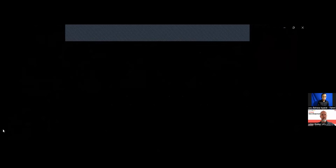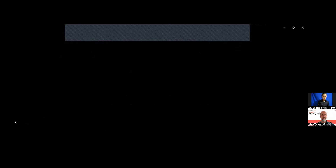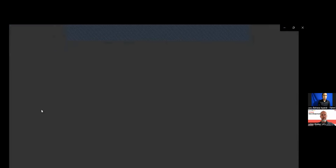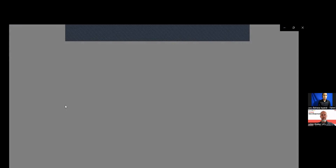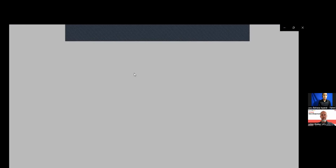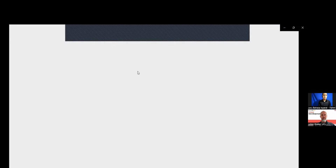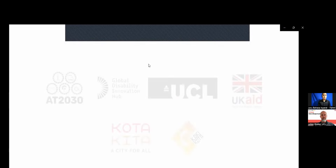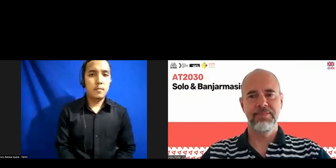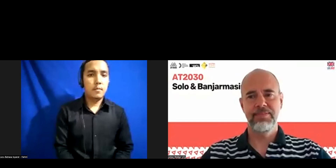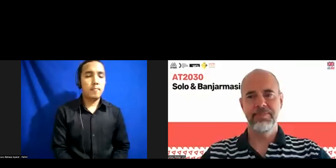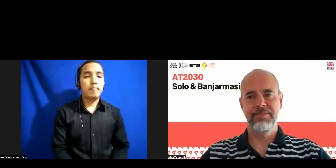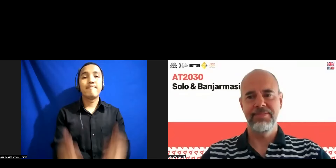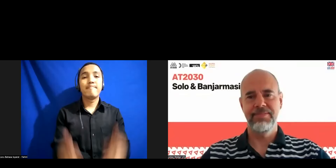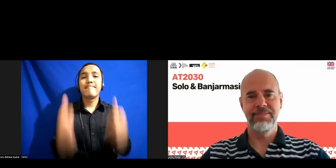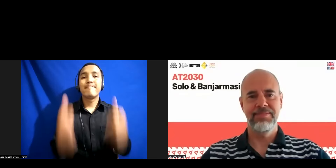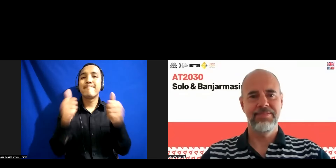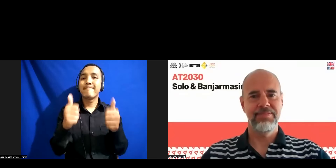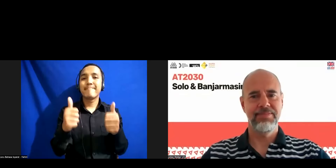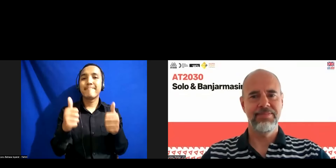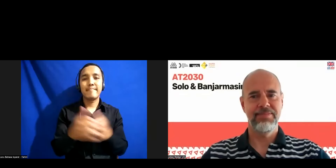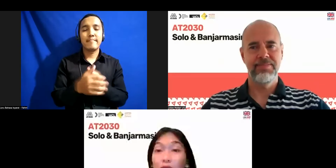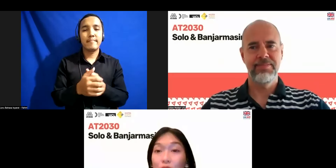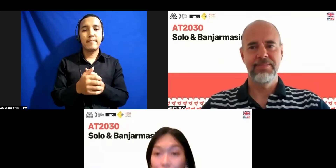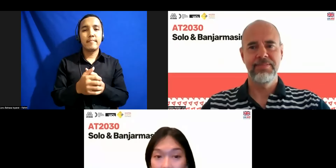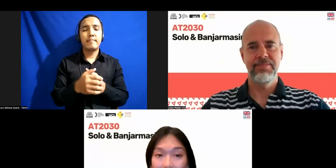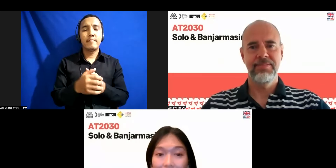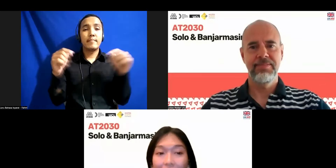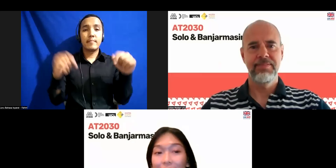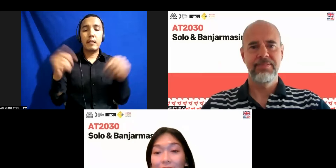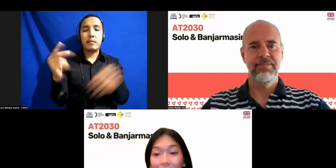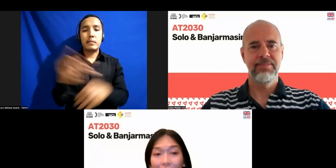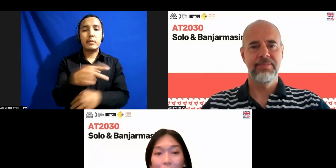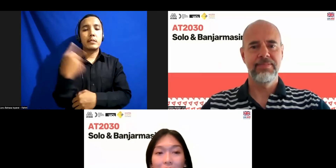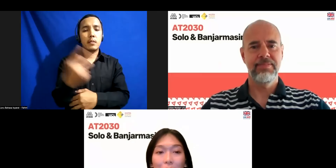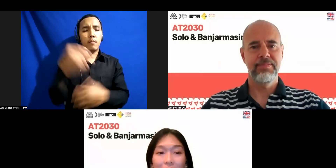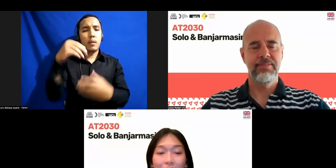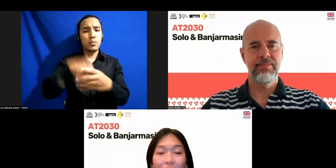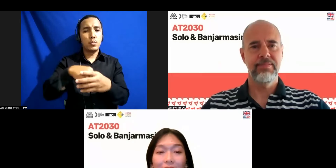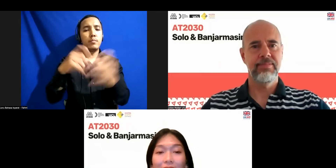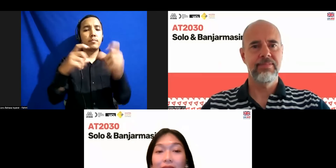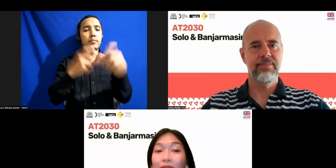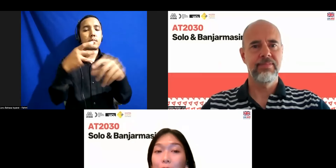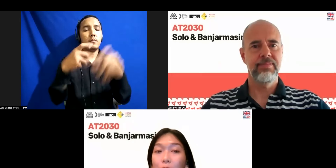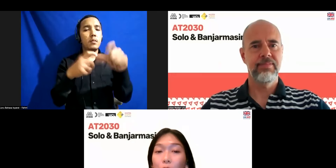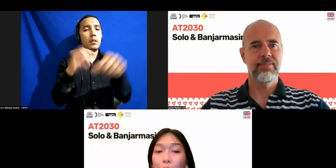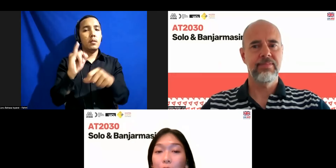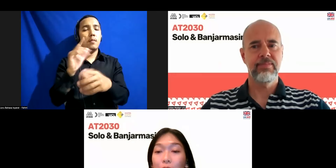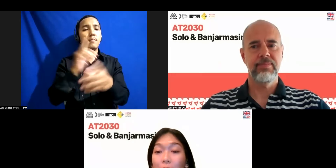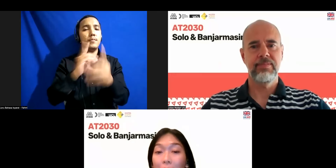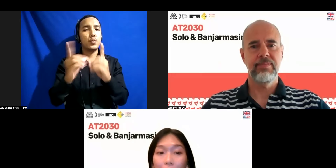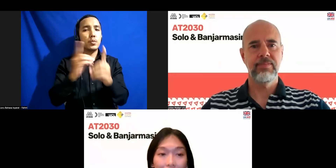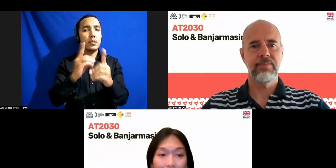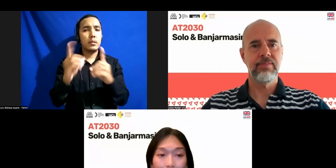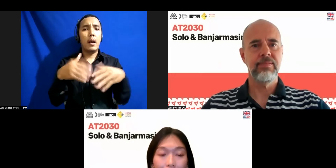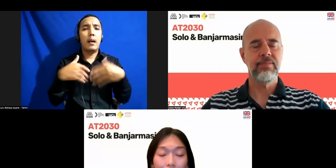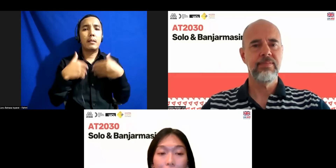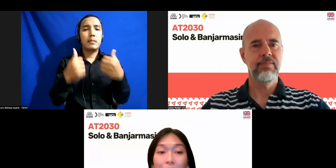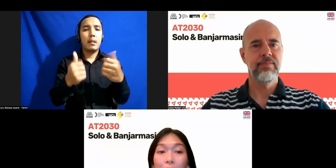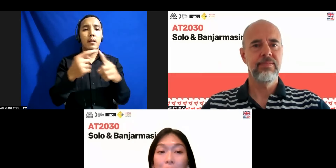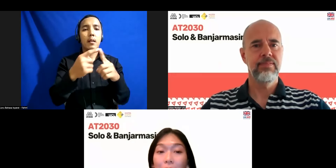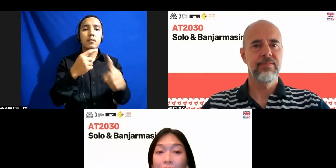Baik. All right. So now we will head into the discussion session based on